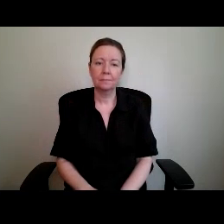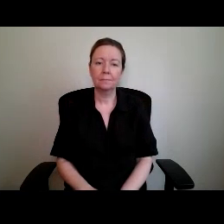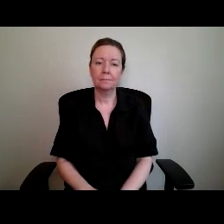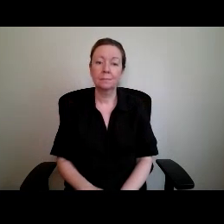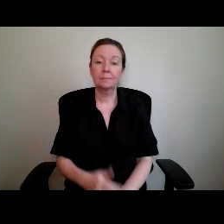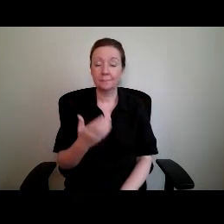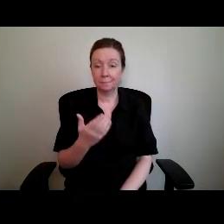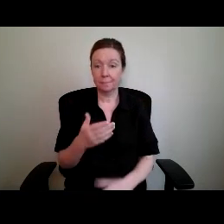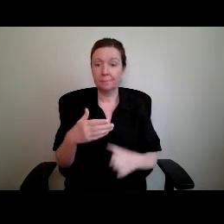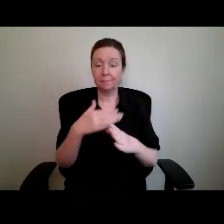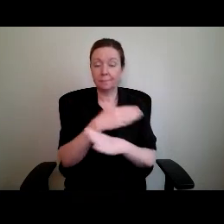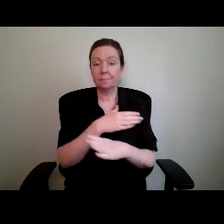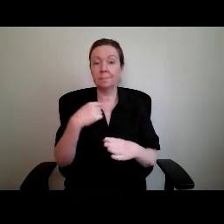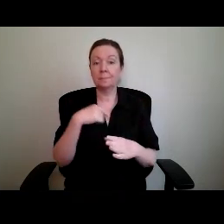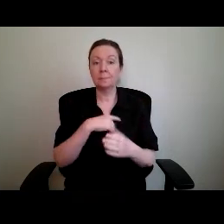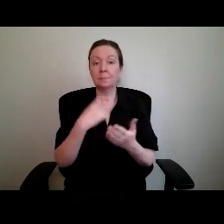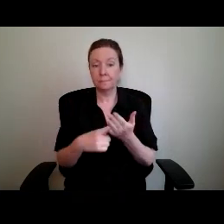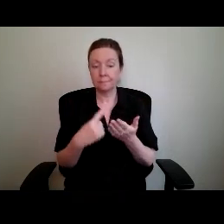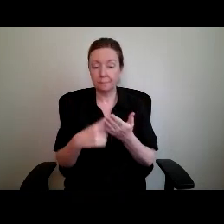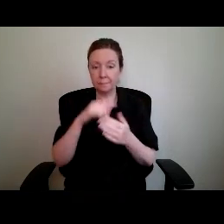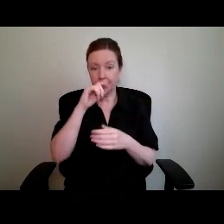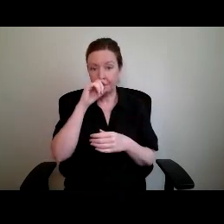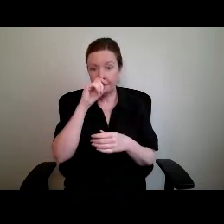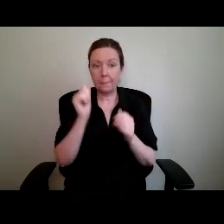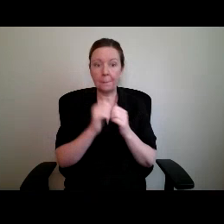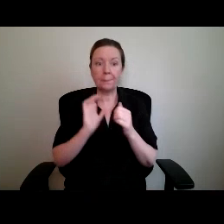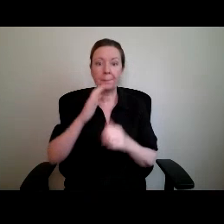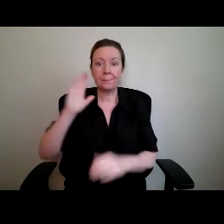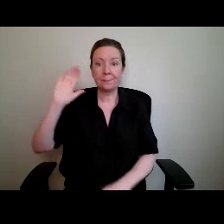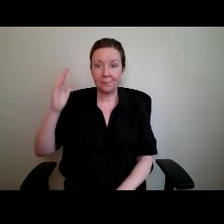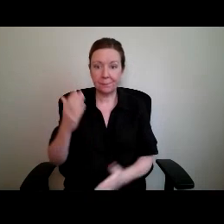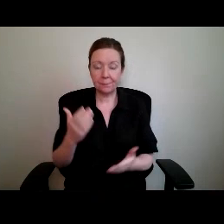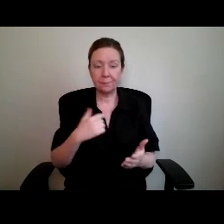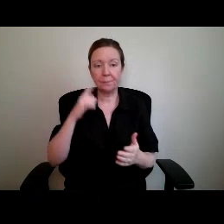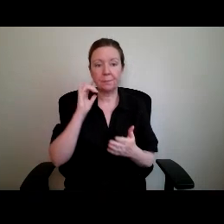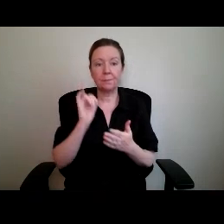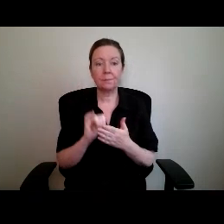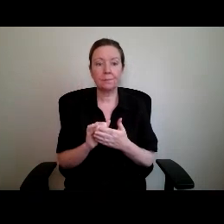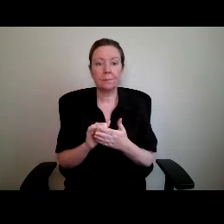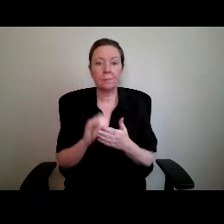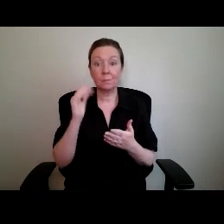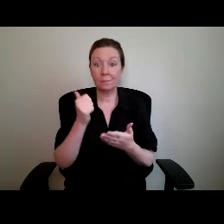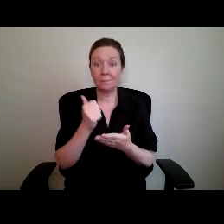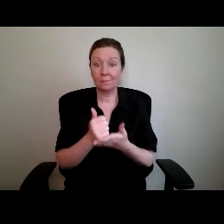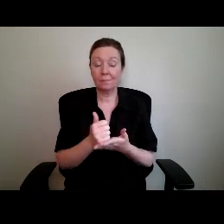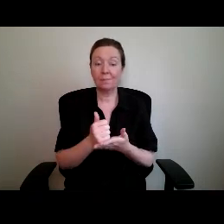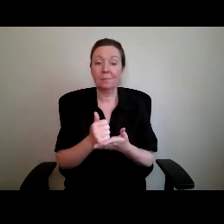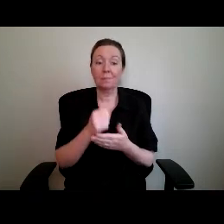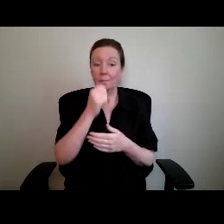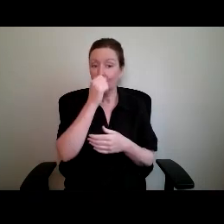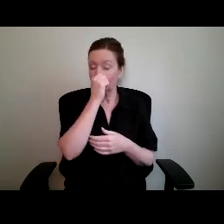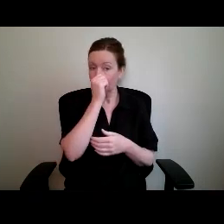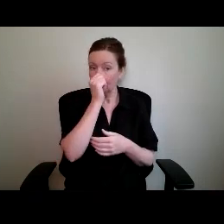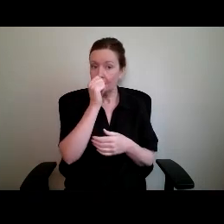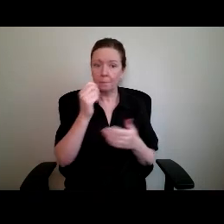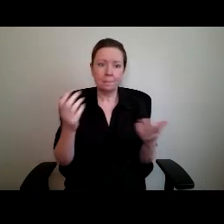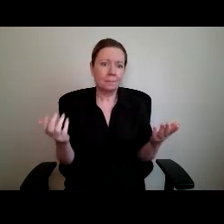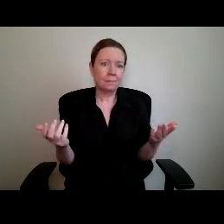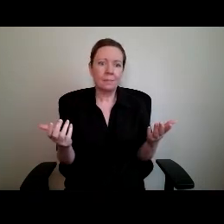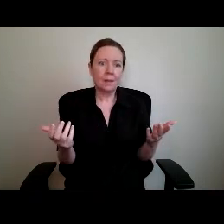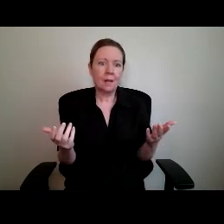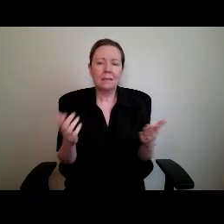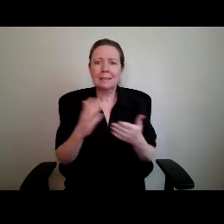So before we get started with our presentation, I thought that it would be good to just dispel